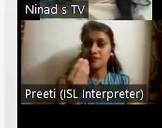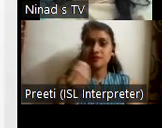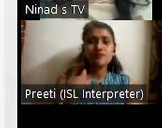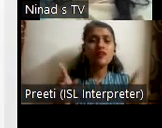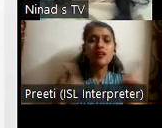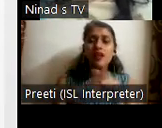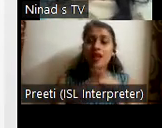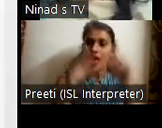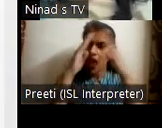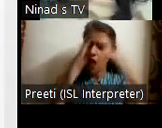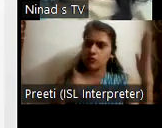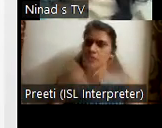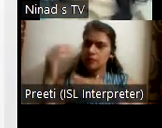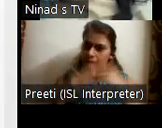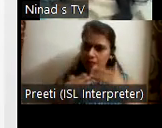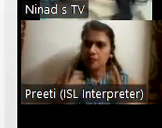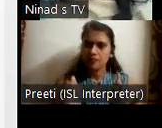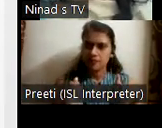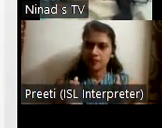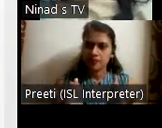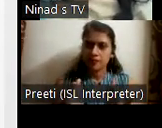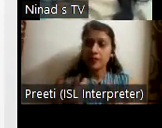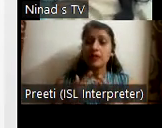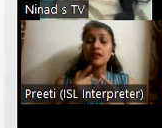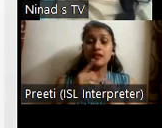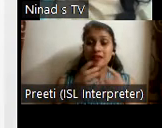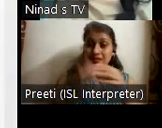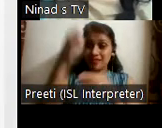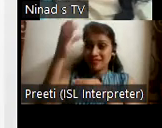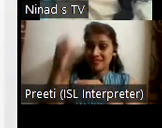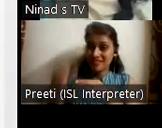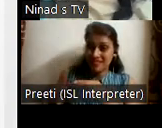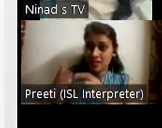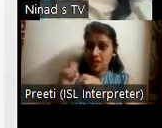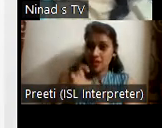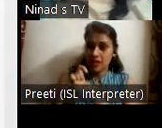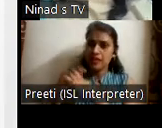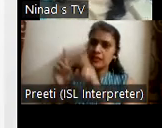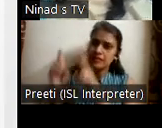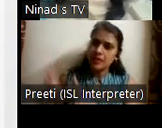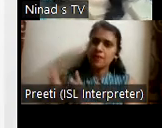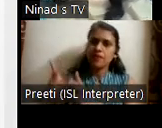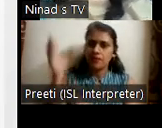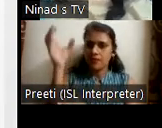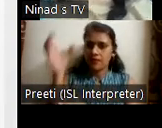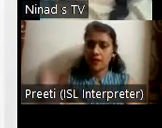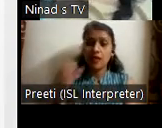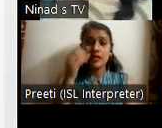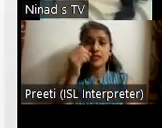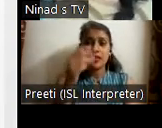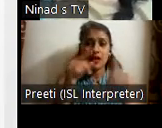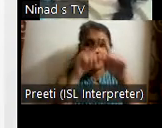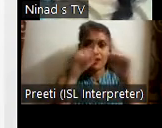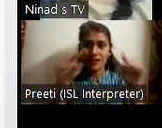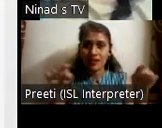a house by taking this cylinder shape as cylinder shape, taking the star shape as